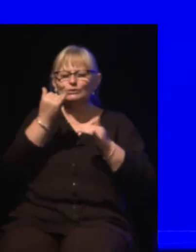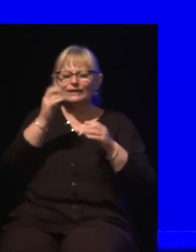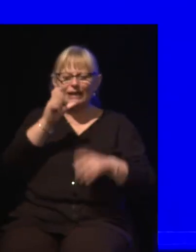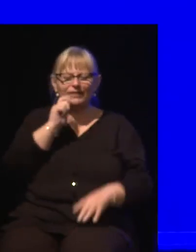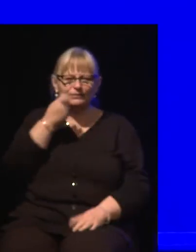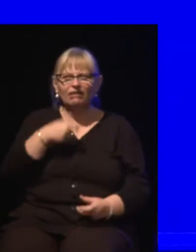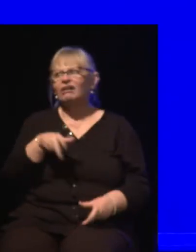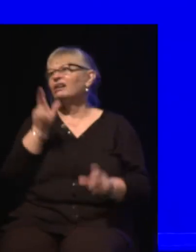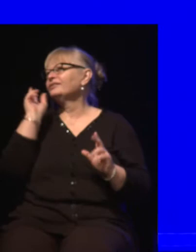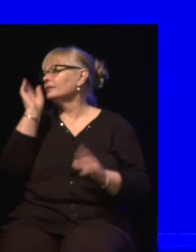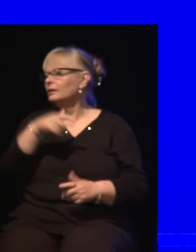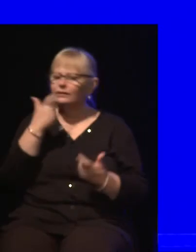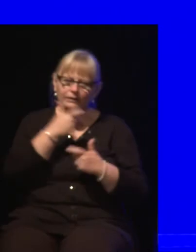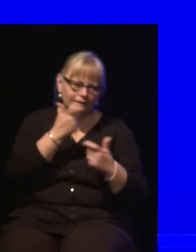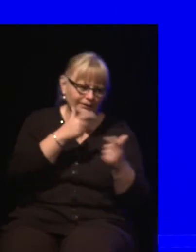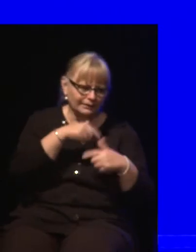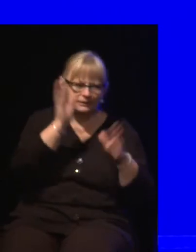roll their eyes or laugh